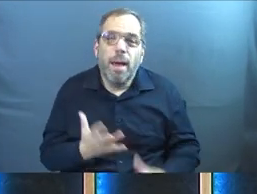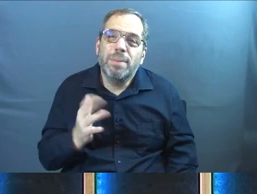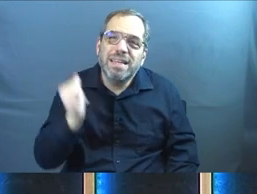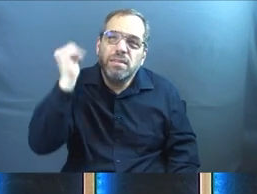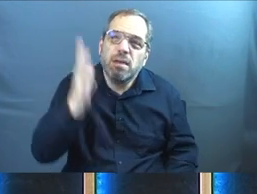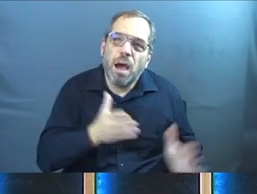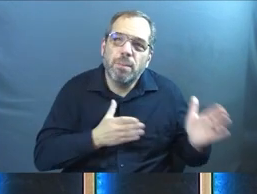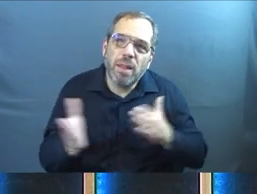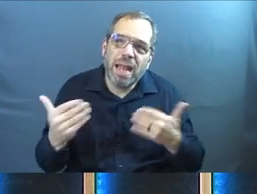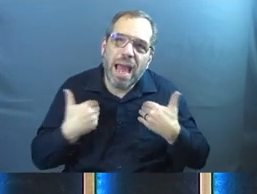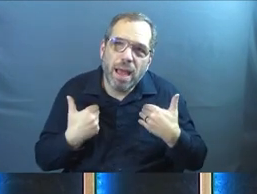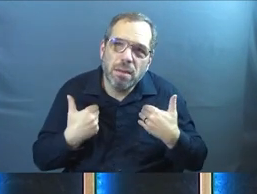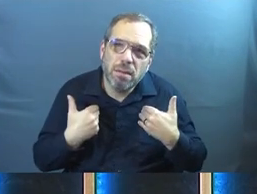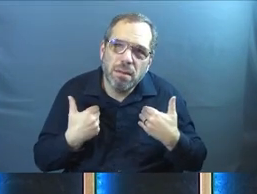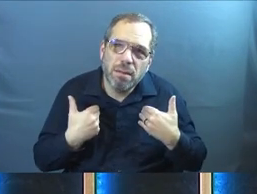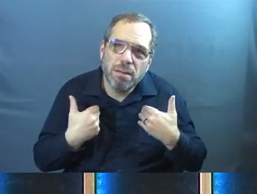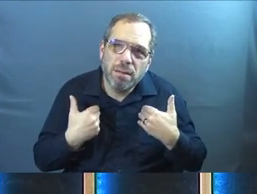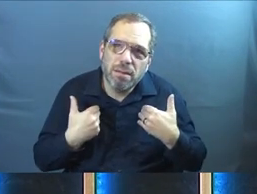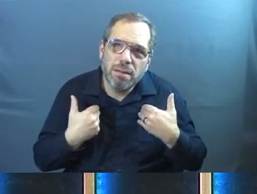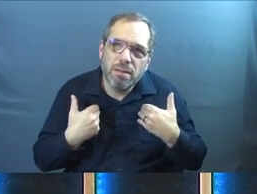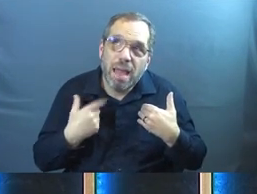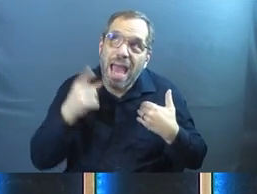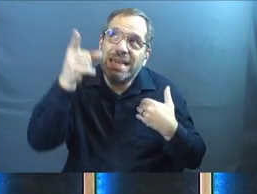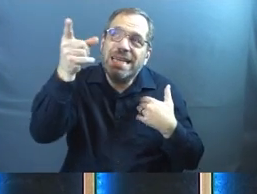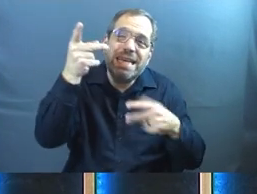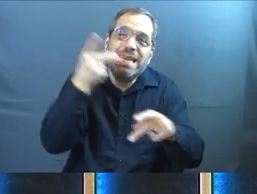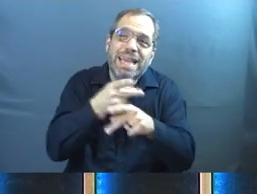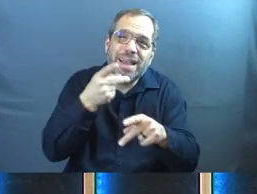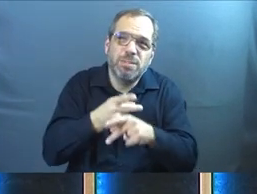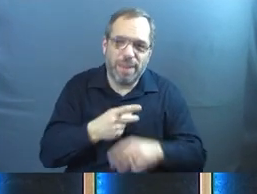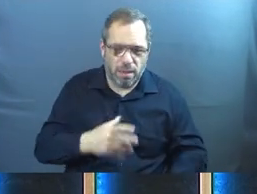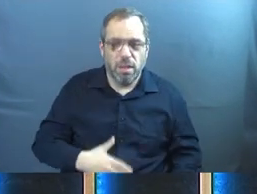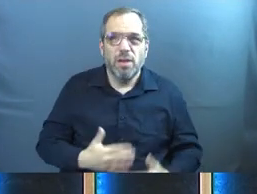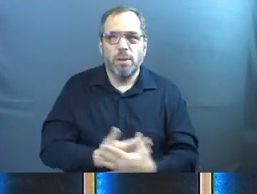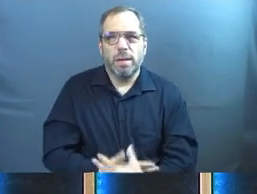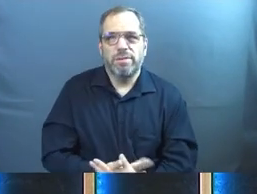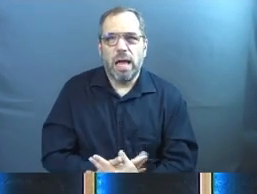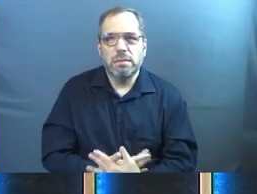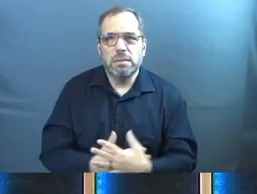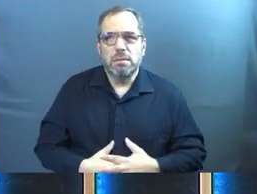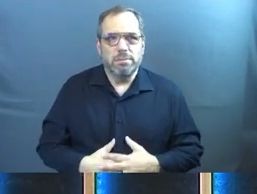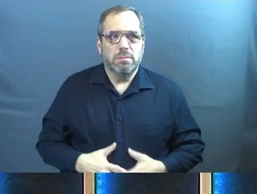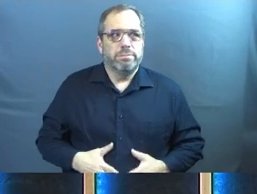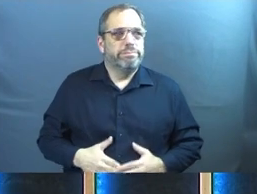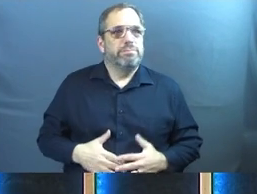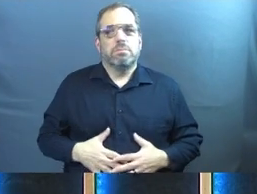because God had a plan, and he cares about the flutter in your stomach.